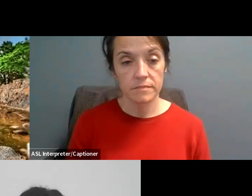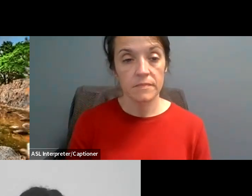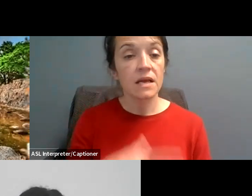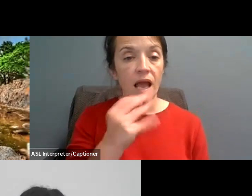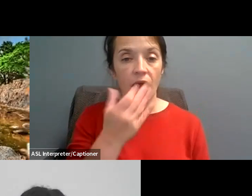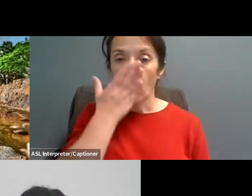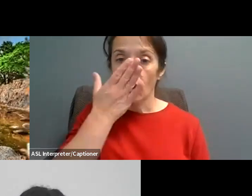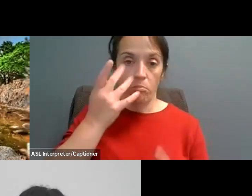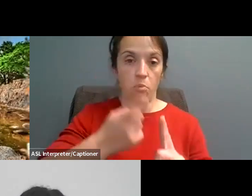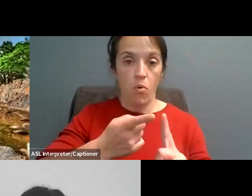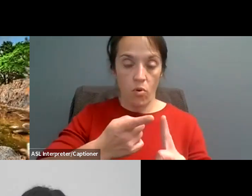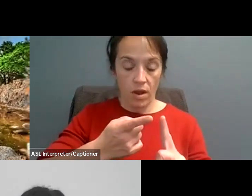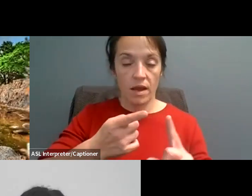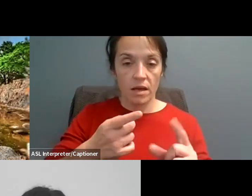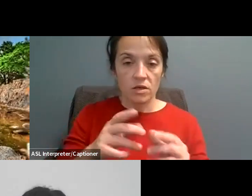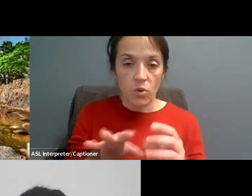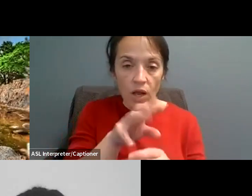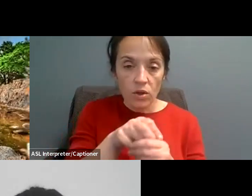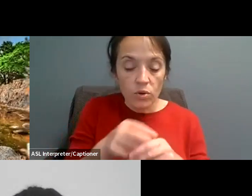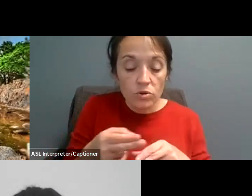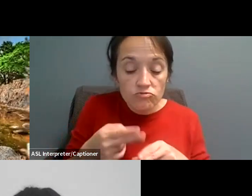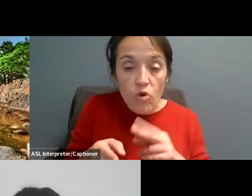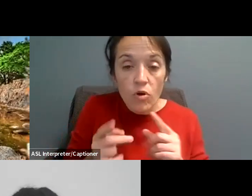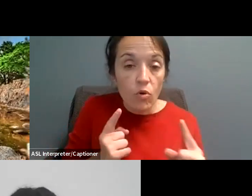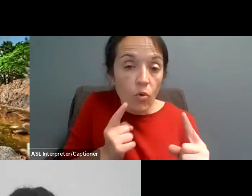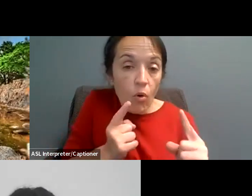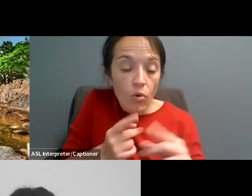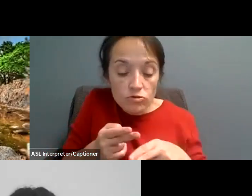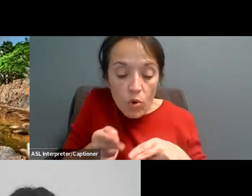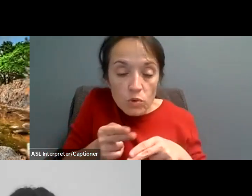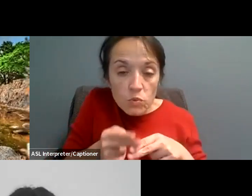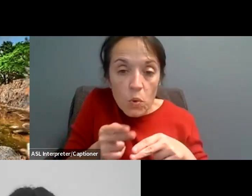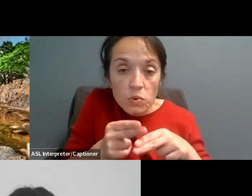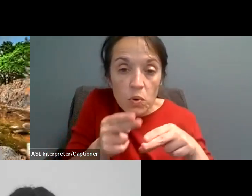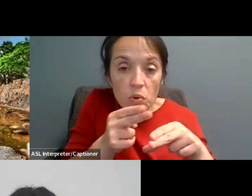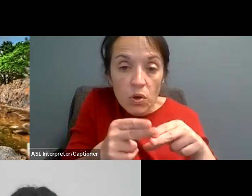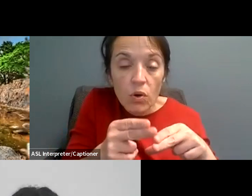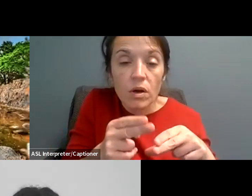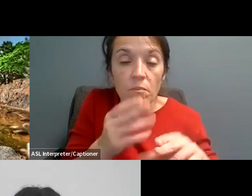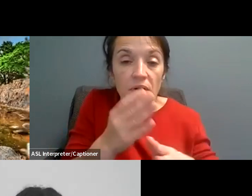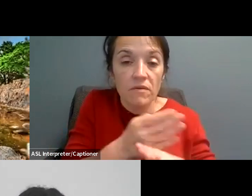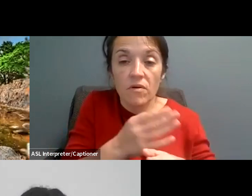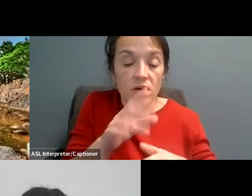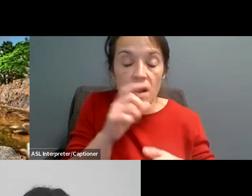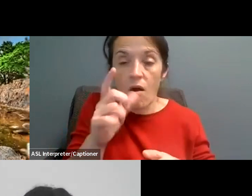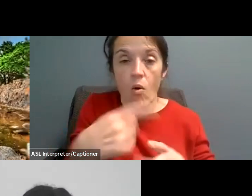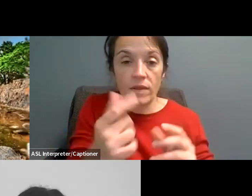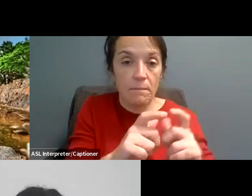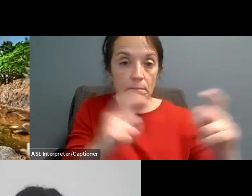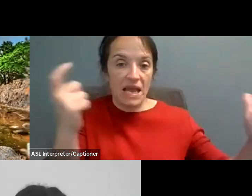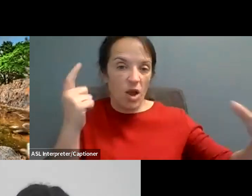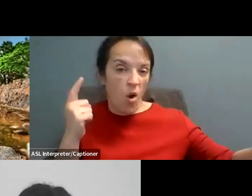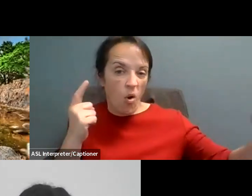just overwhelmingly changing, right? So thank you so much. Are there any questions? I didn't see